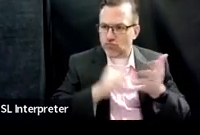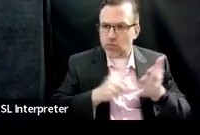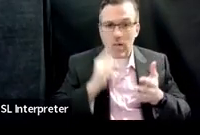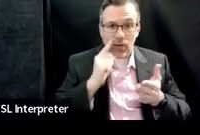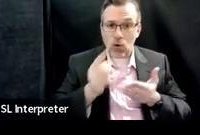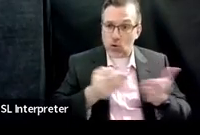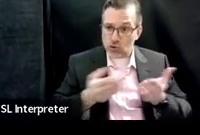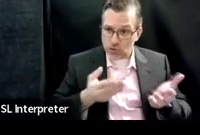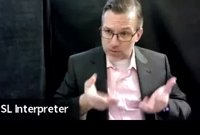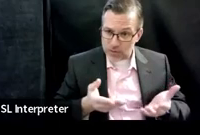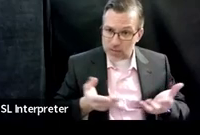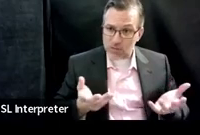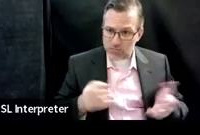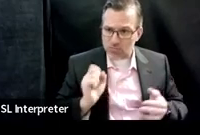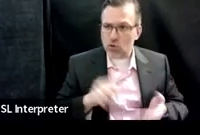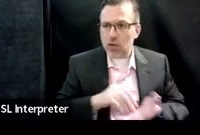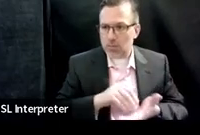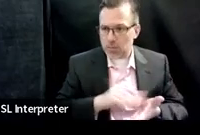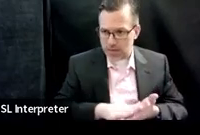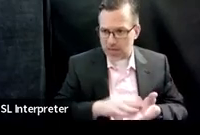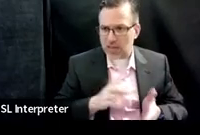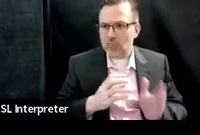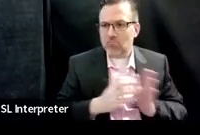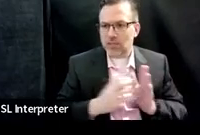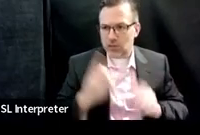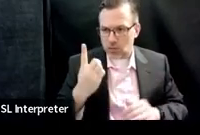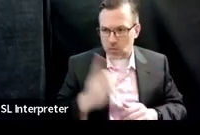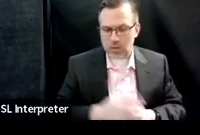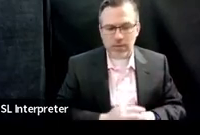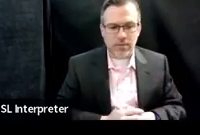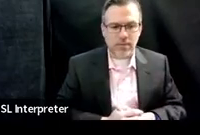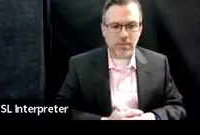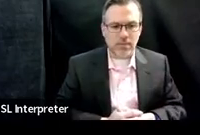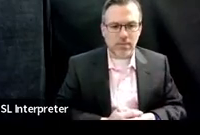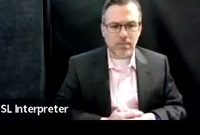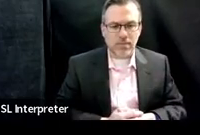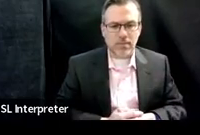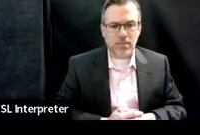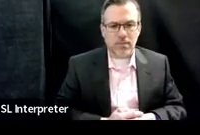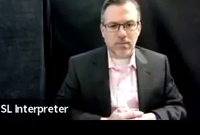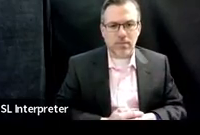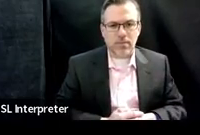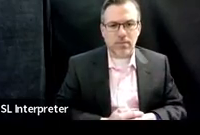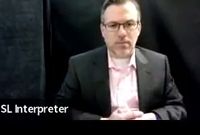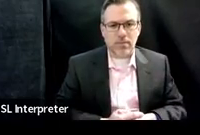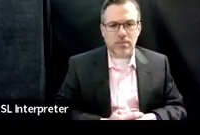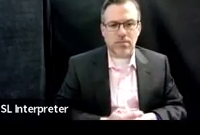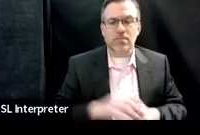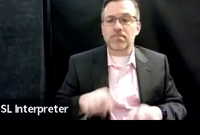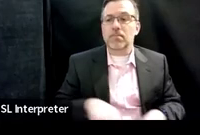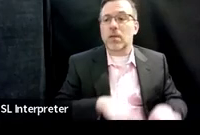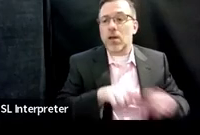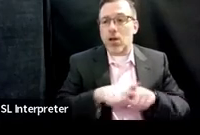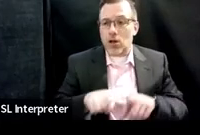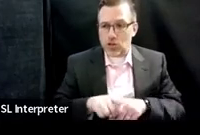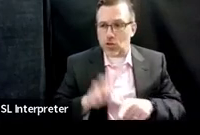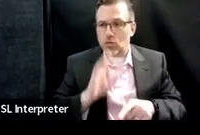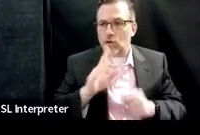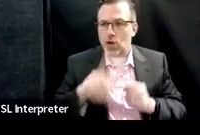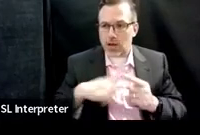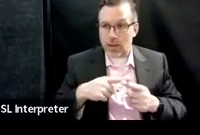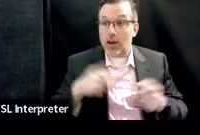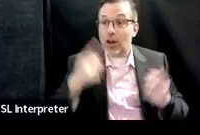and you would want to note that in section one. This is also where you would talk about agreements reached with parents without a